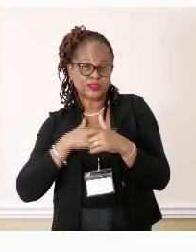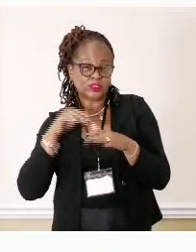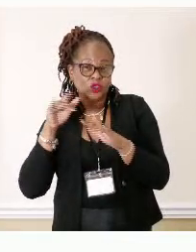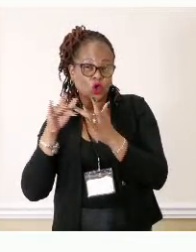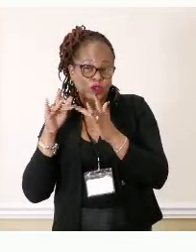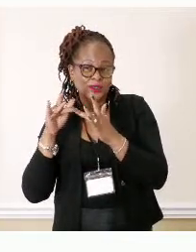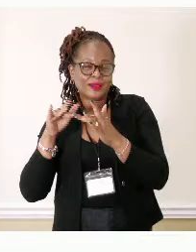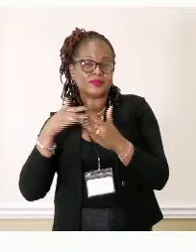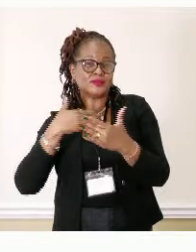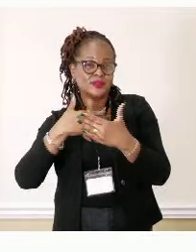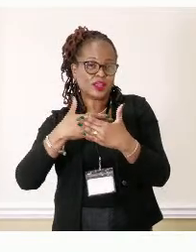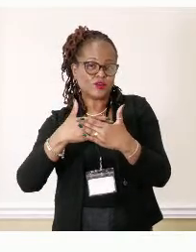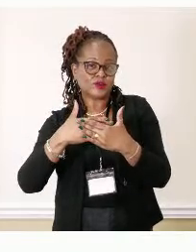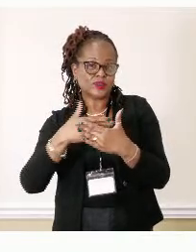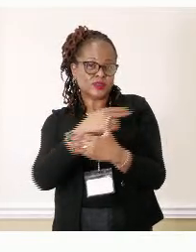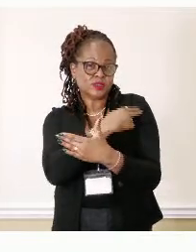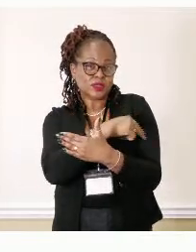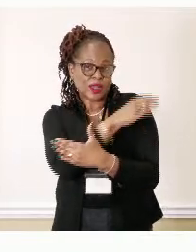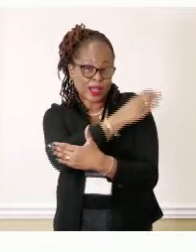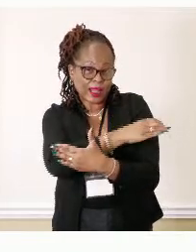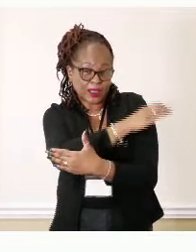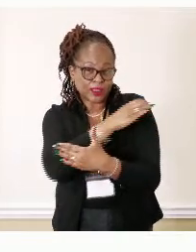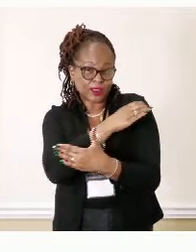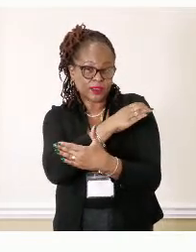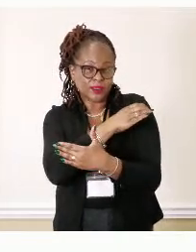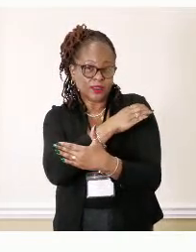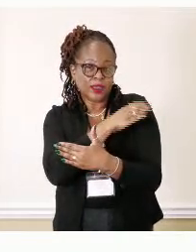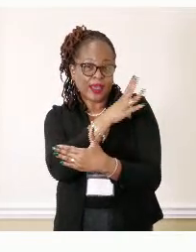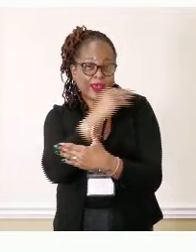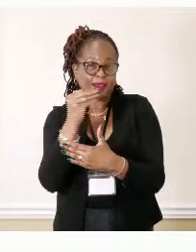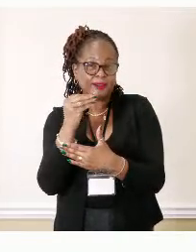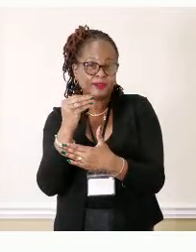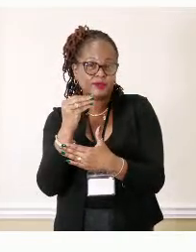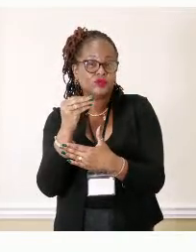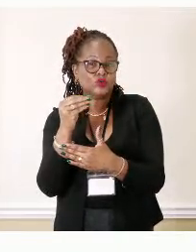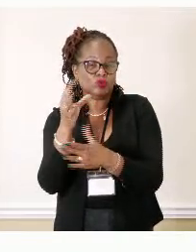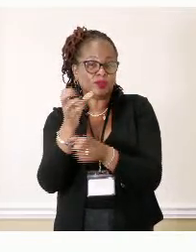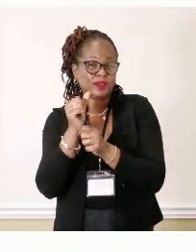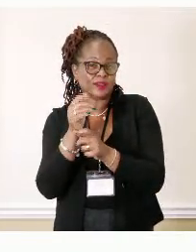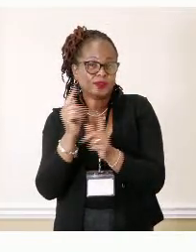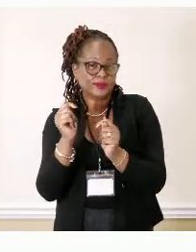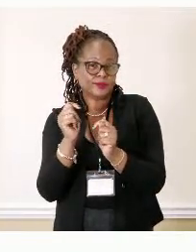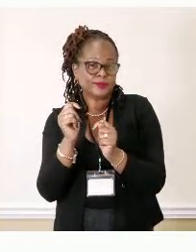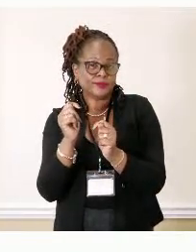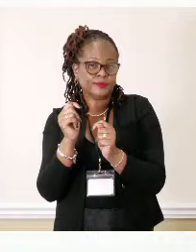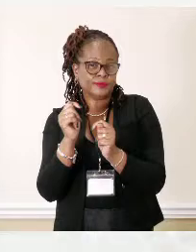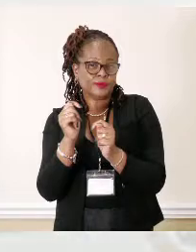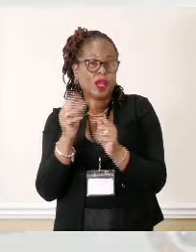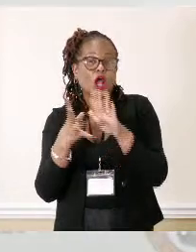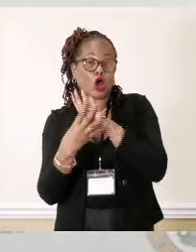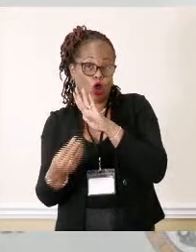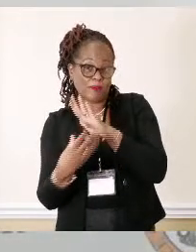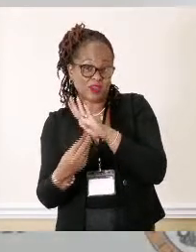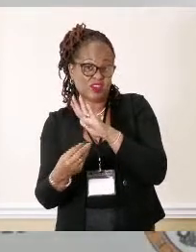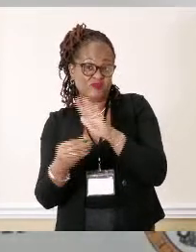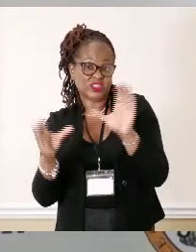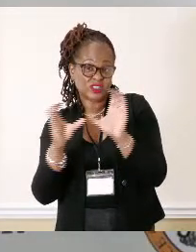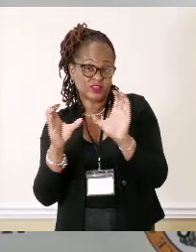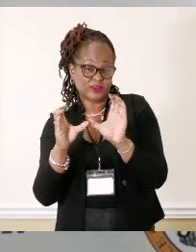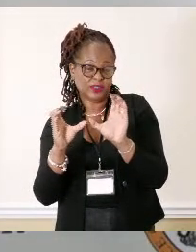health clinic and efforts would be made for you to receive a copy of the